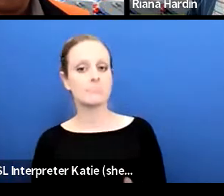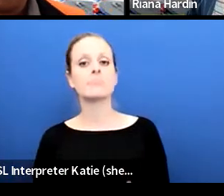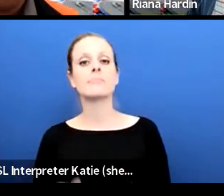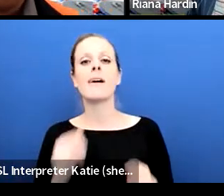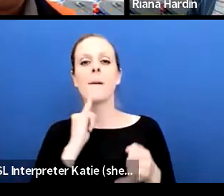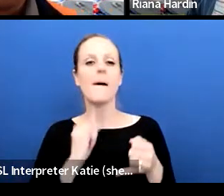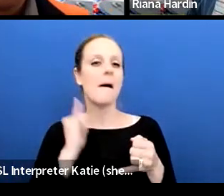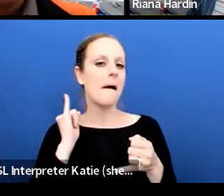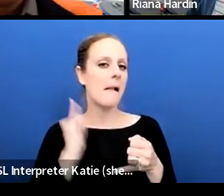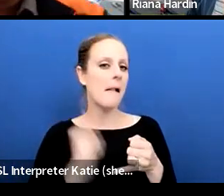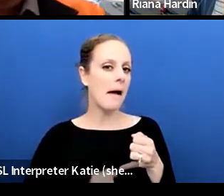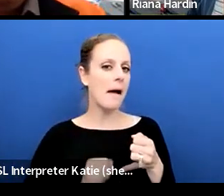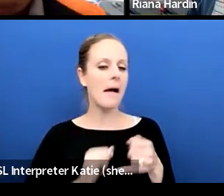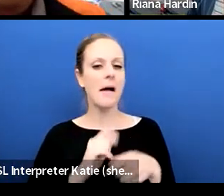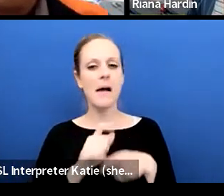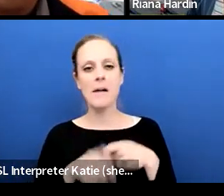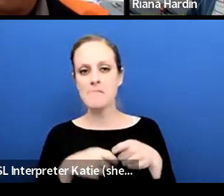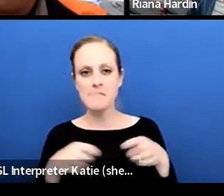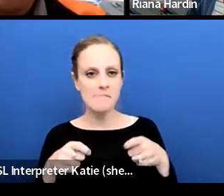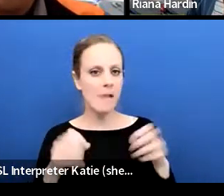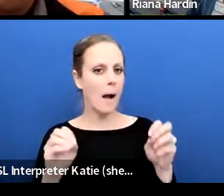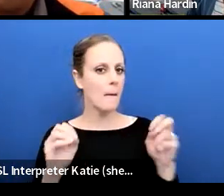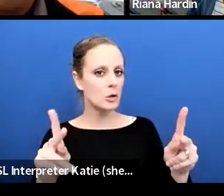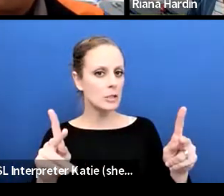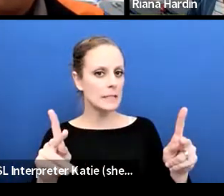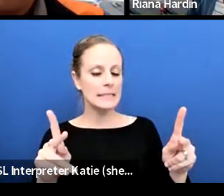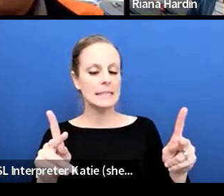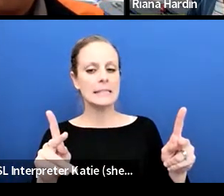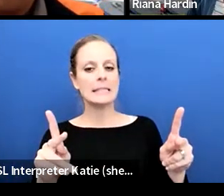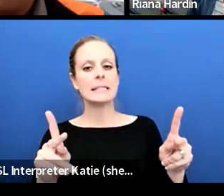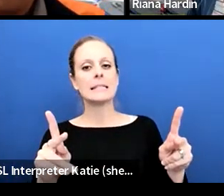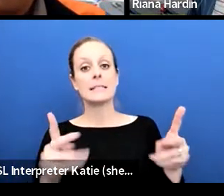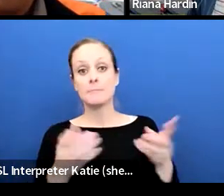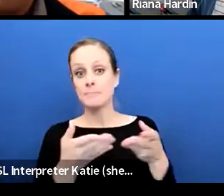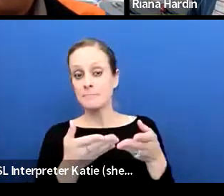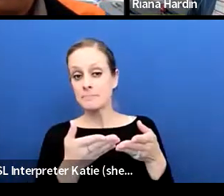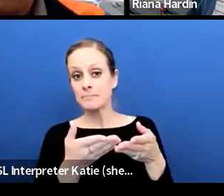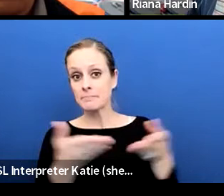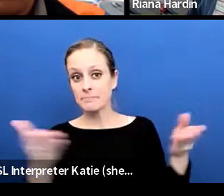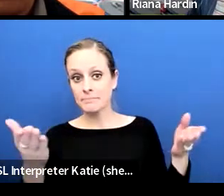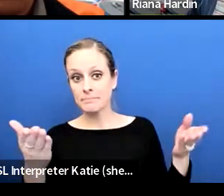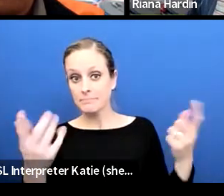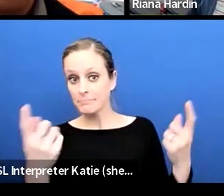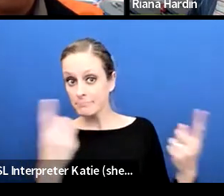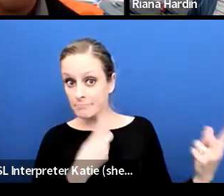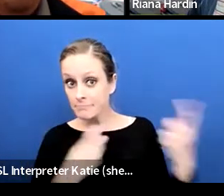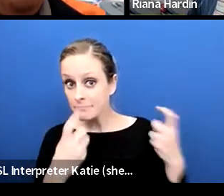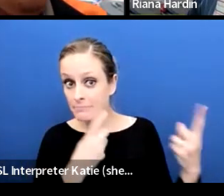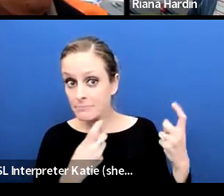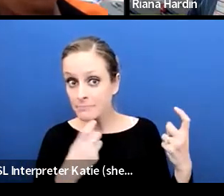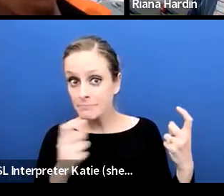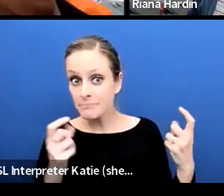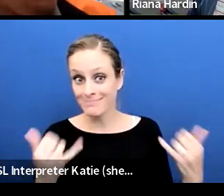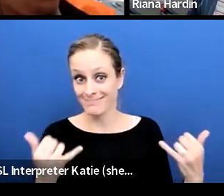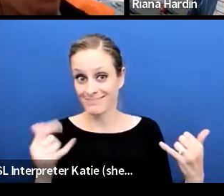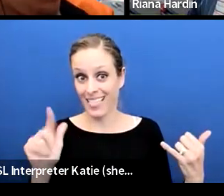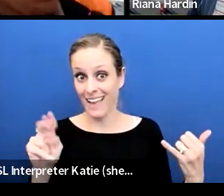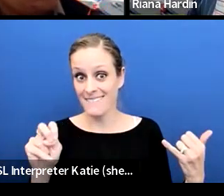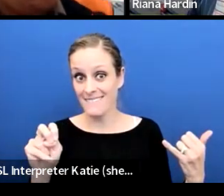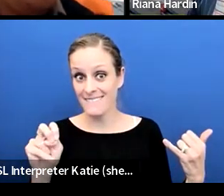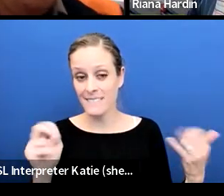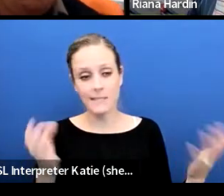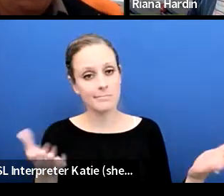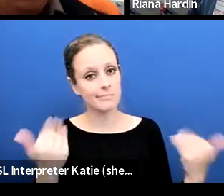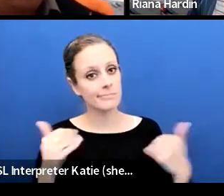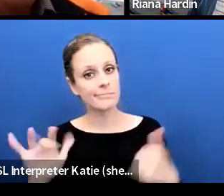last opportunity for anybody who wants to ask questions live. Please feel free to